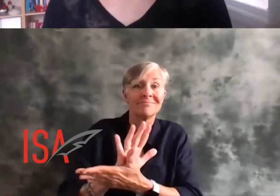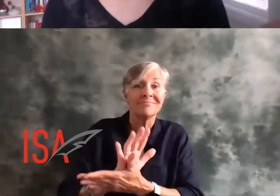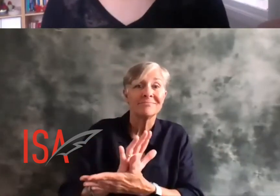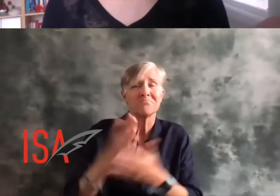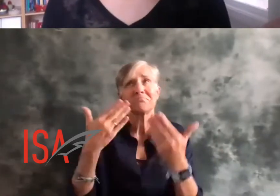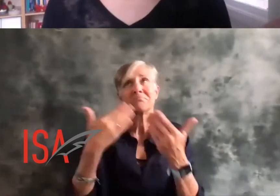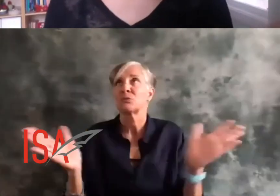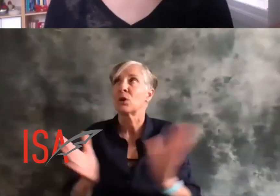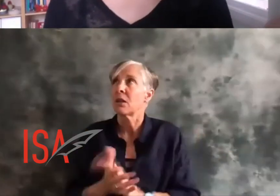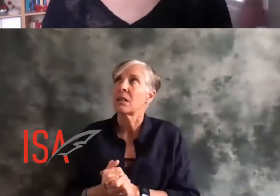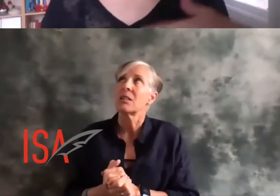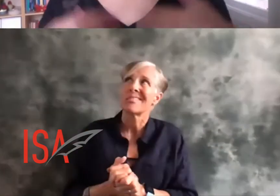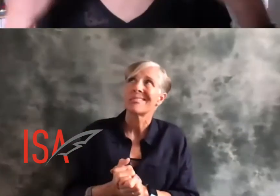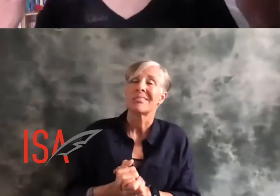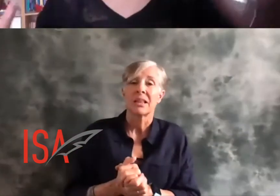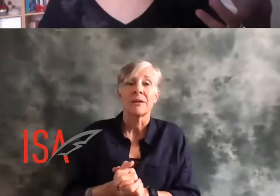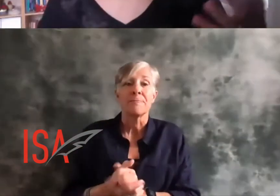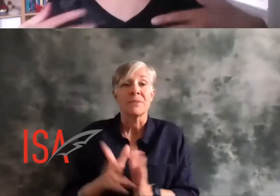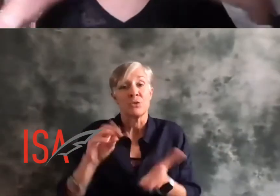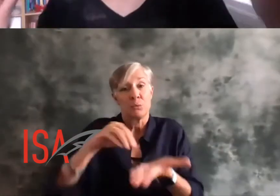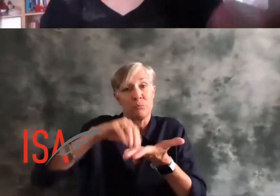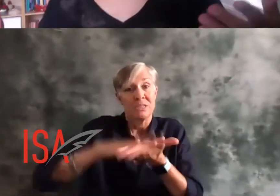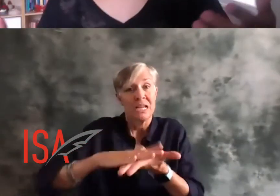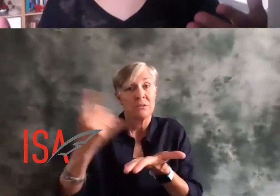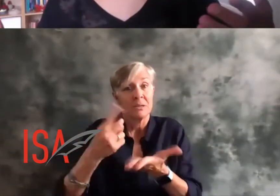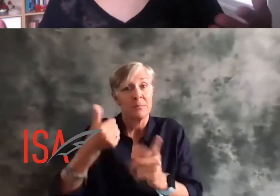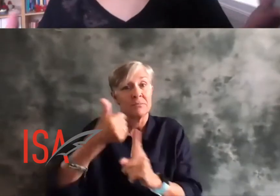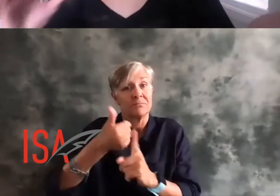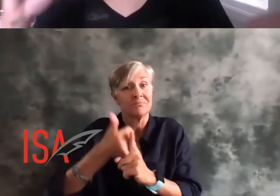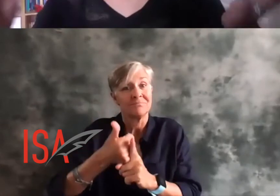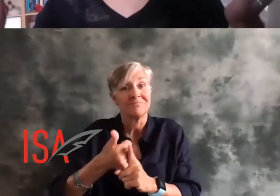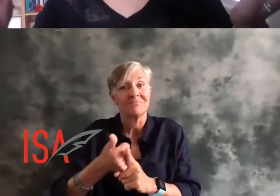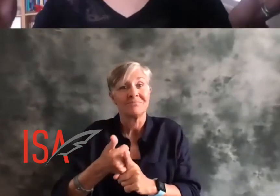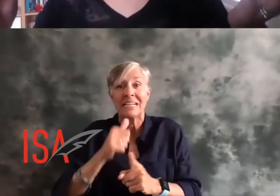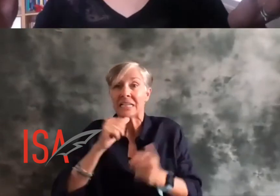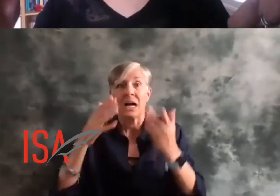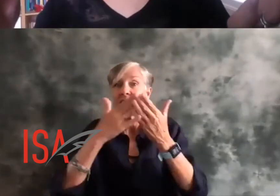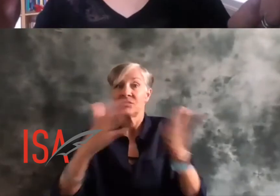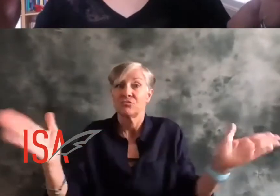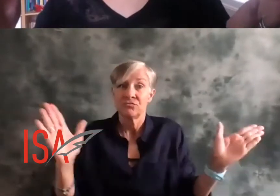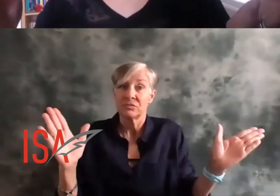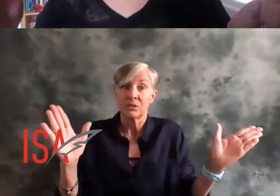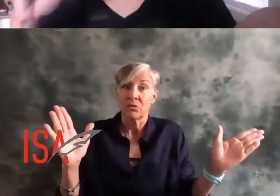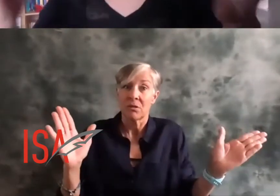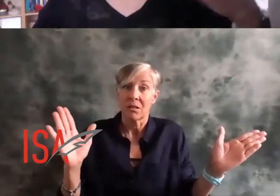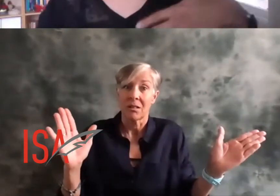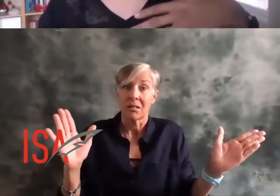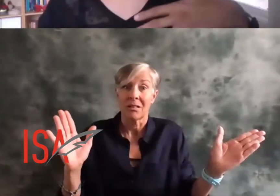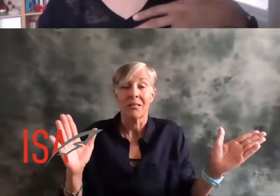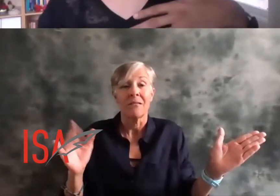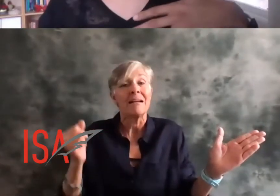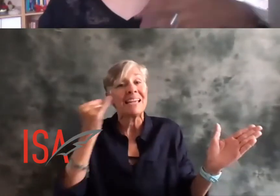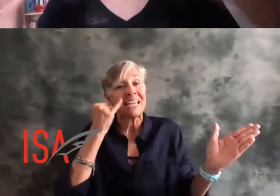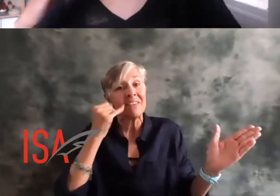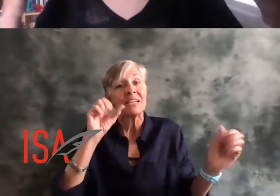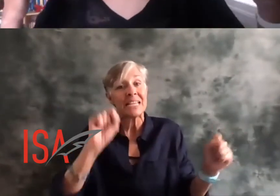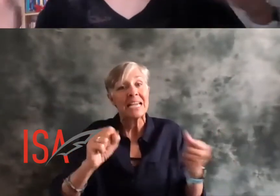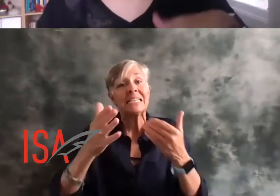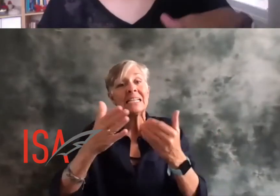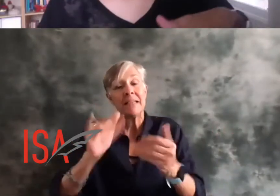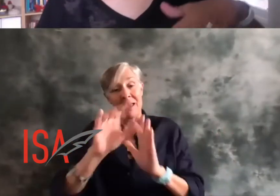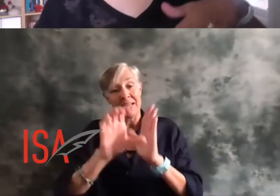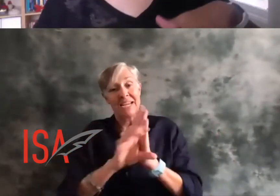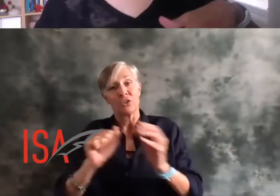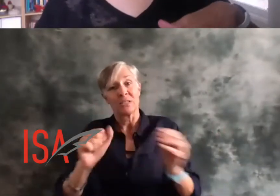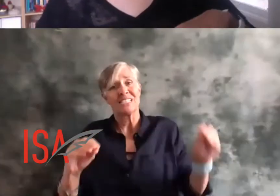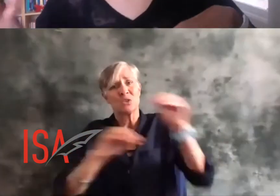generic, and you're putting in somebody who's not fairly generic, that if they can be easily swapped out, you're